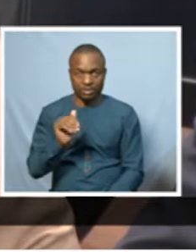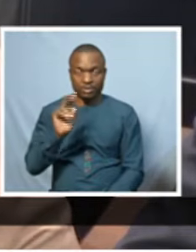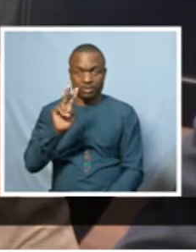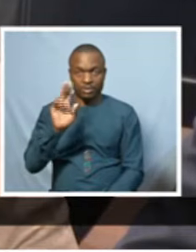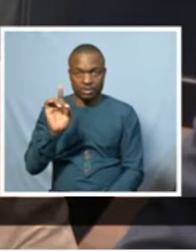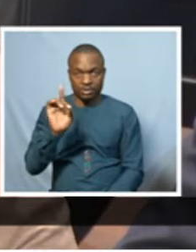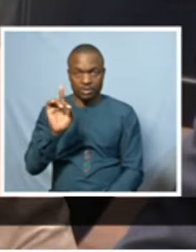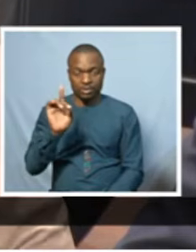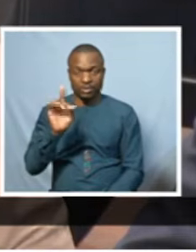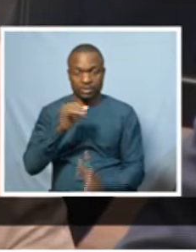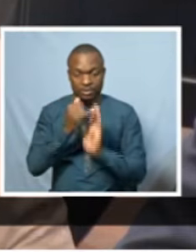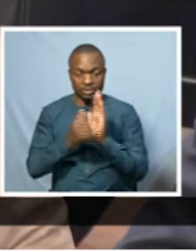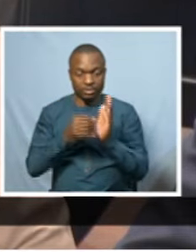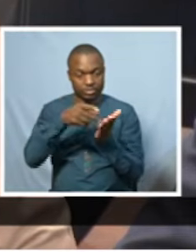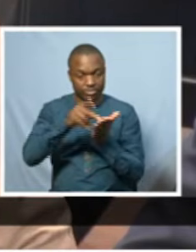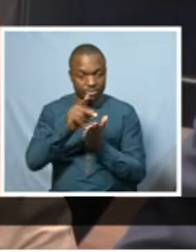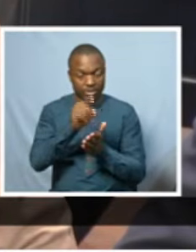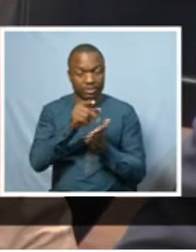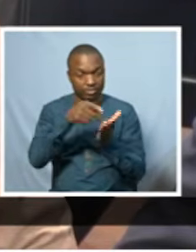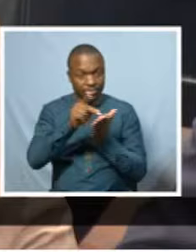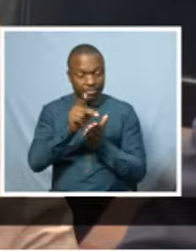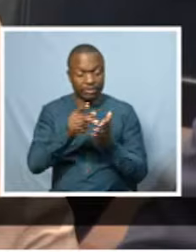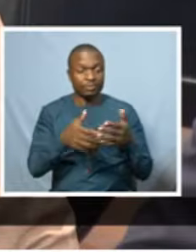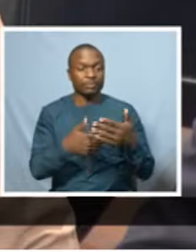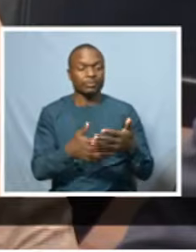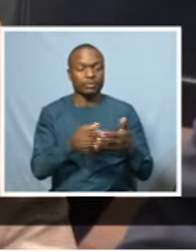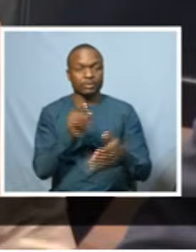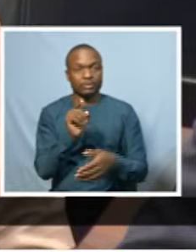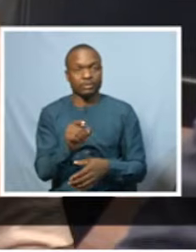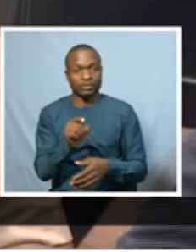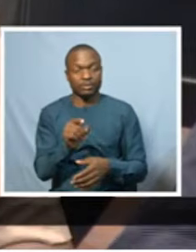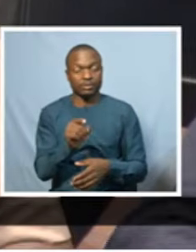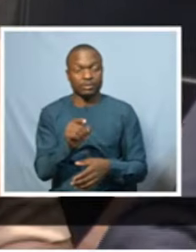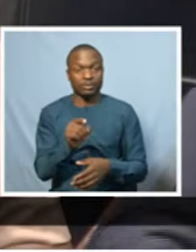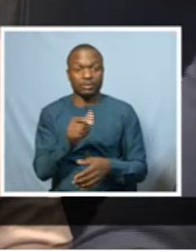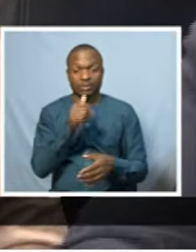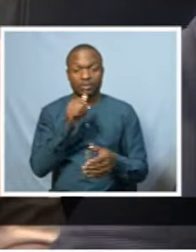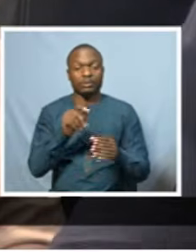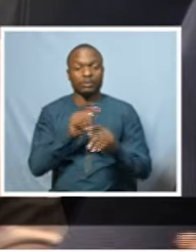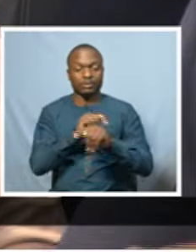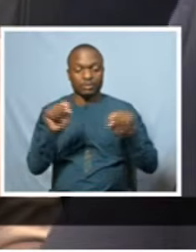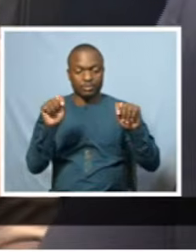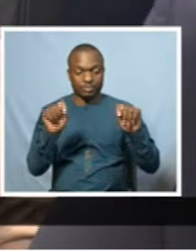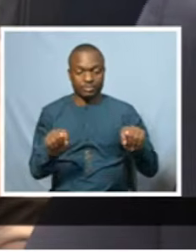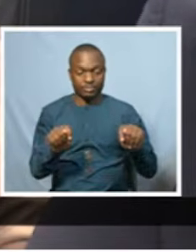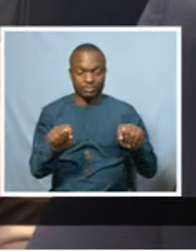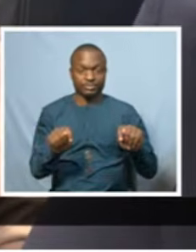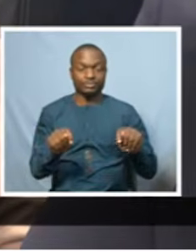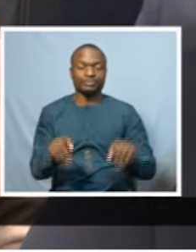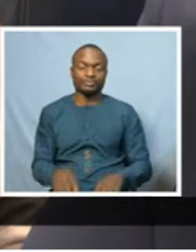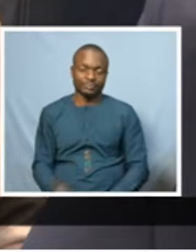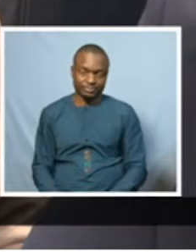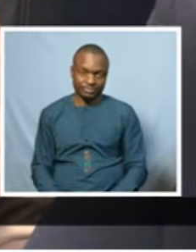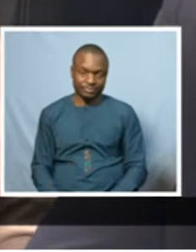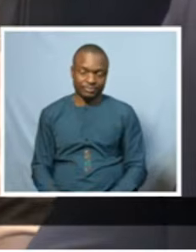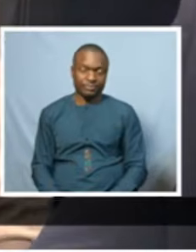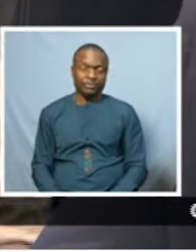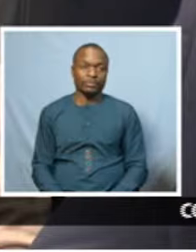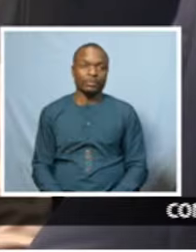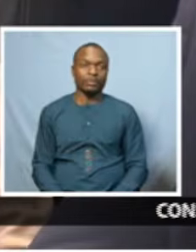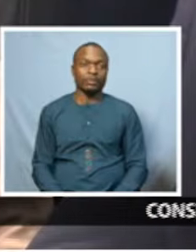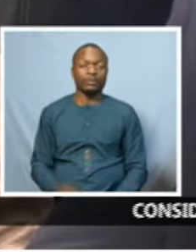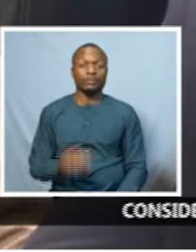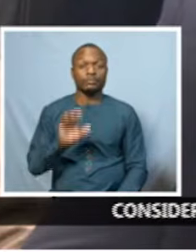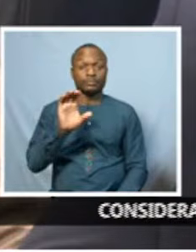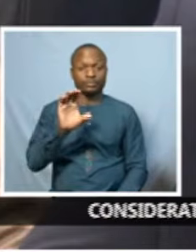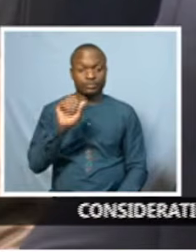January 2025. What's the narration? Is that a payment voucher? It is a ledger. A ledger. Yes, which